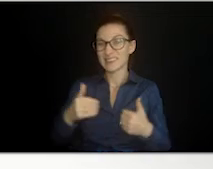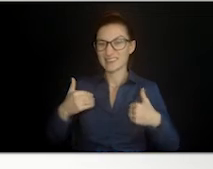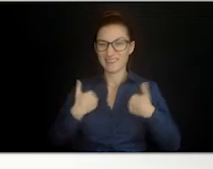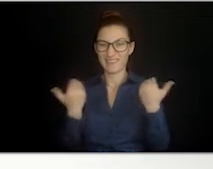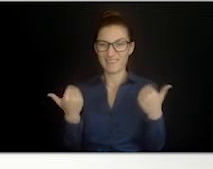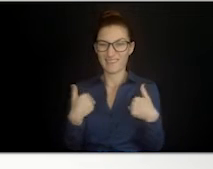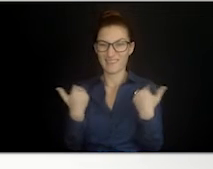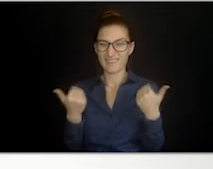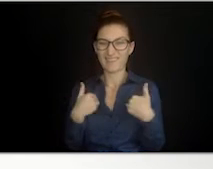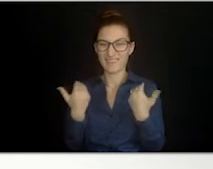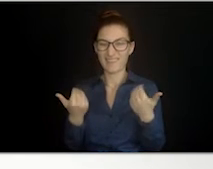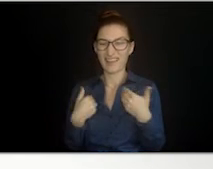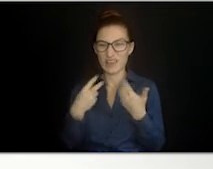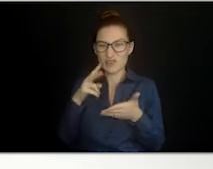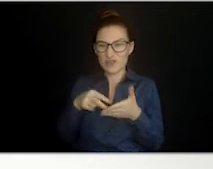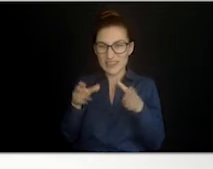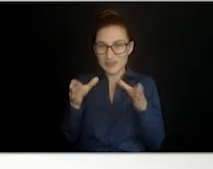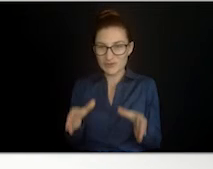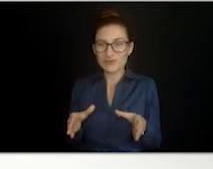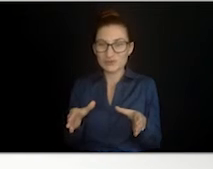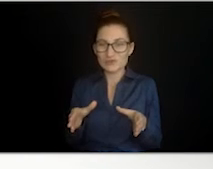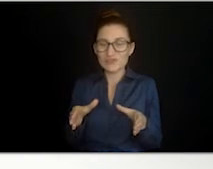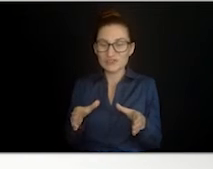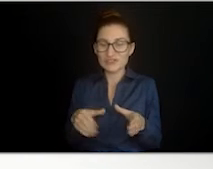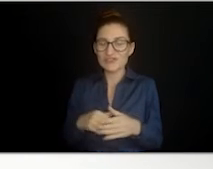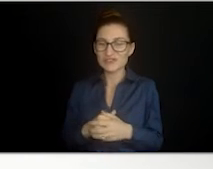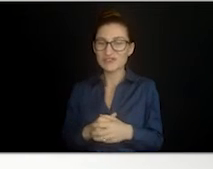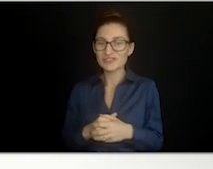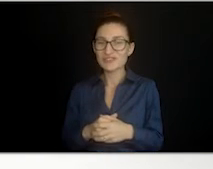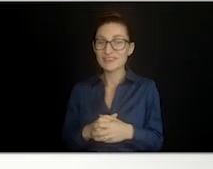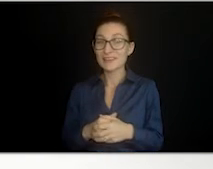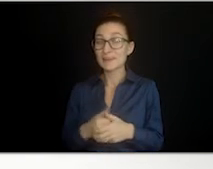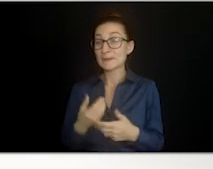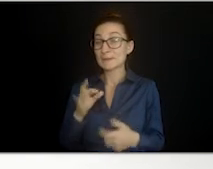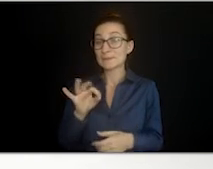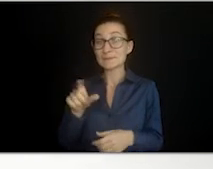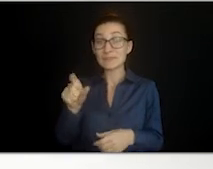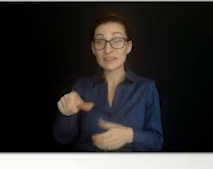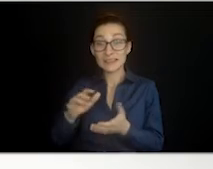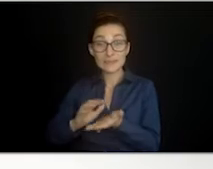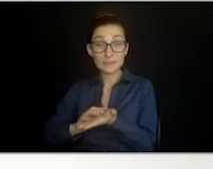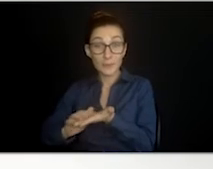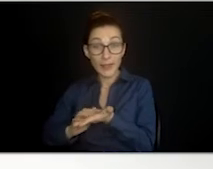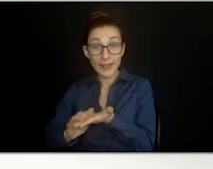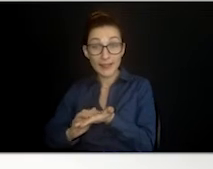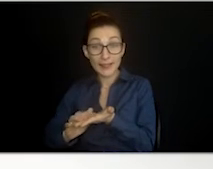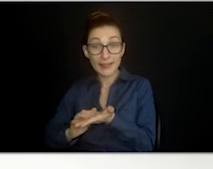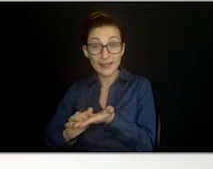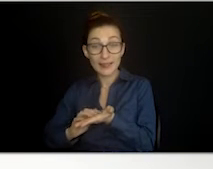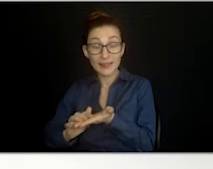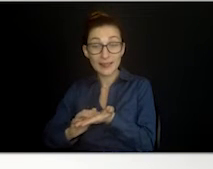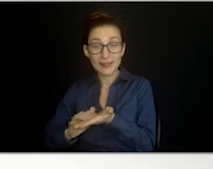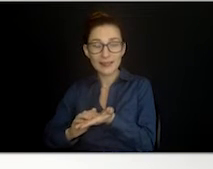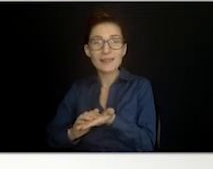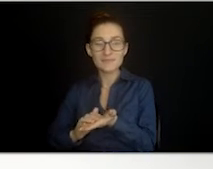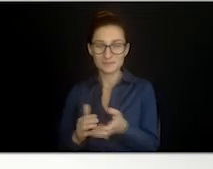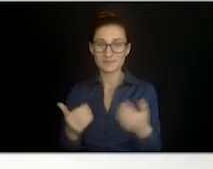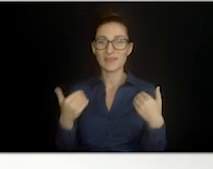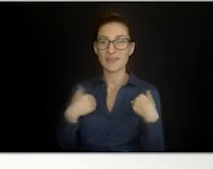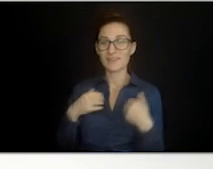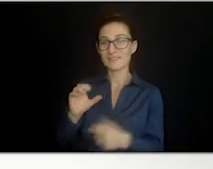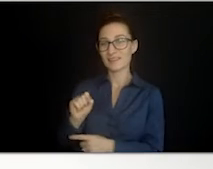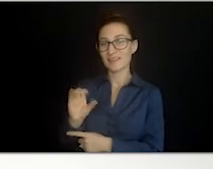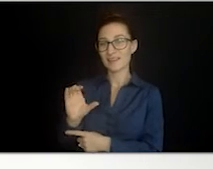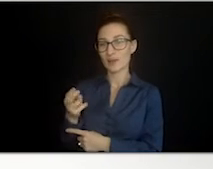George, Goodnight Moon, that level, and they need to be a Braille reader, then we have what we call the